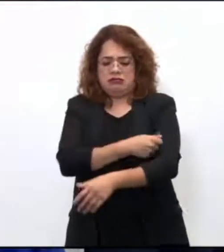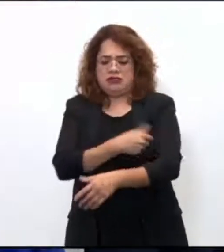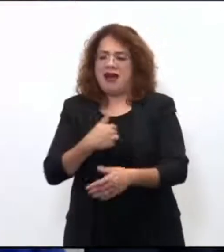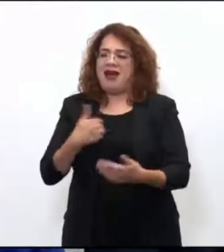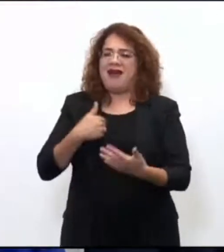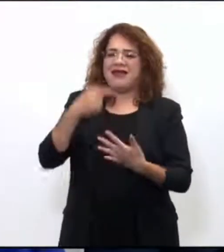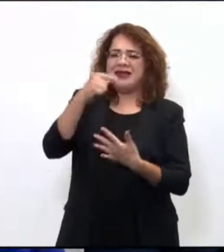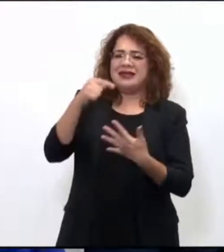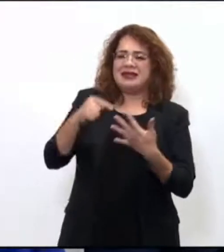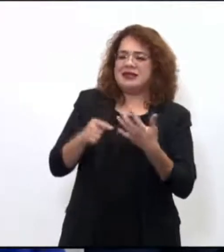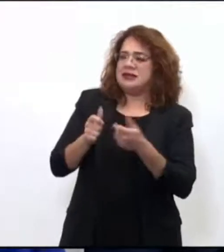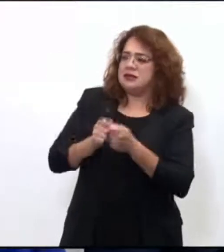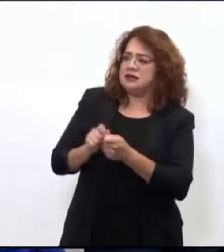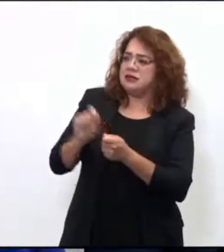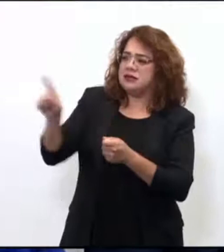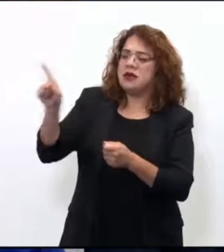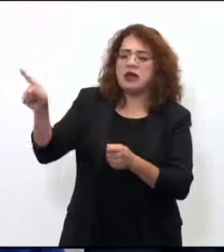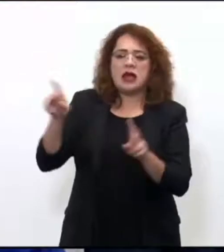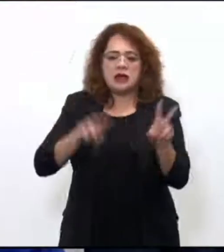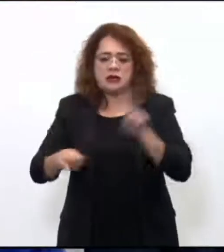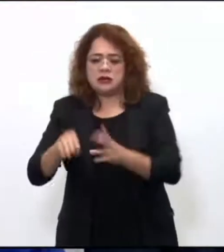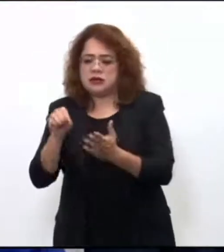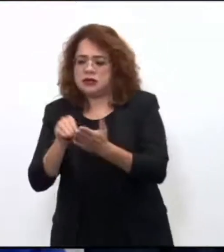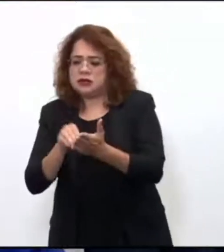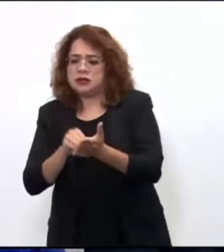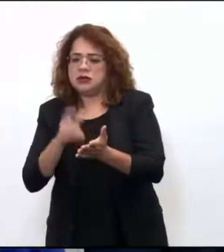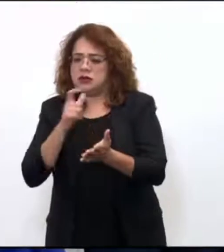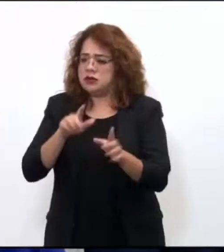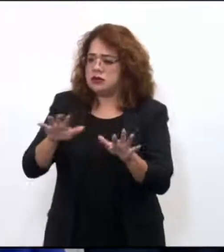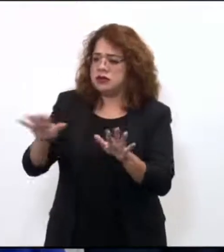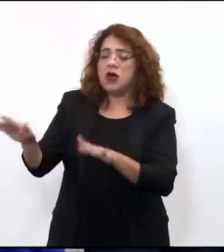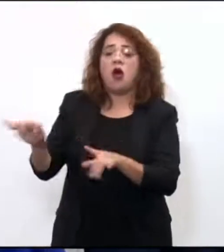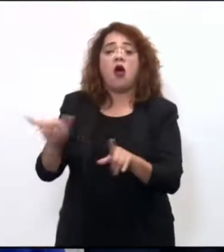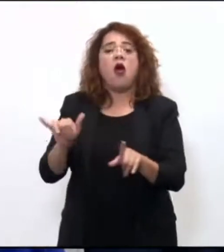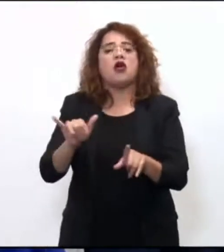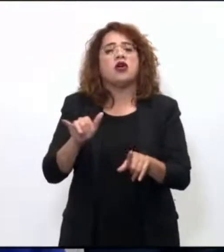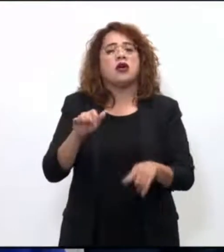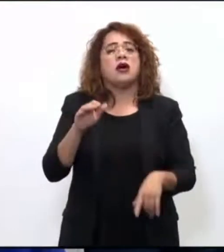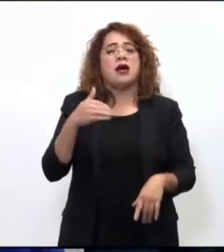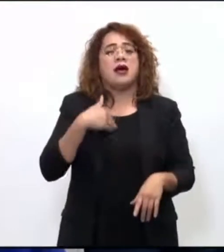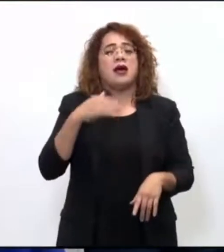vaccinated. And if you do have an adverse event, you can use the VAERS system, which you can Google,